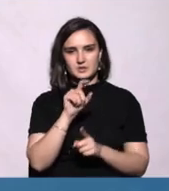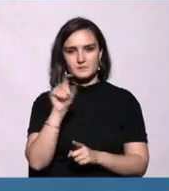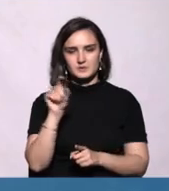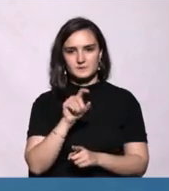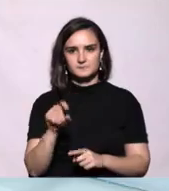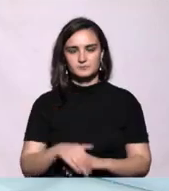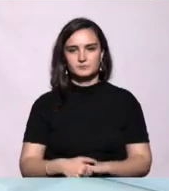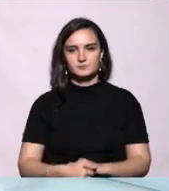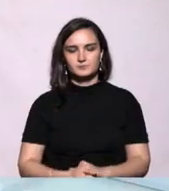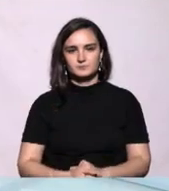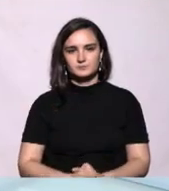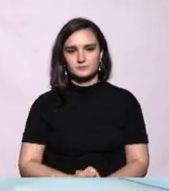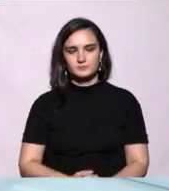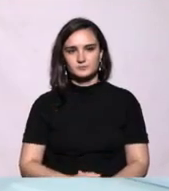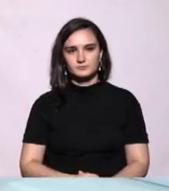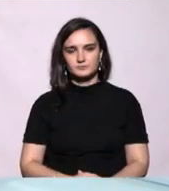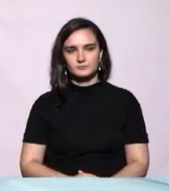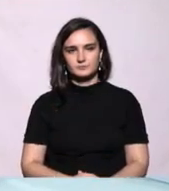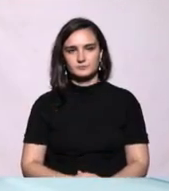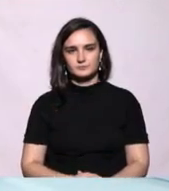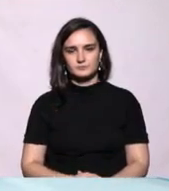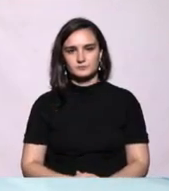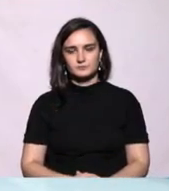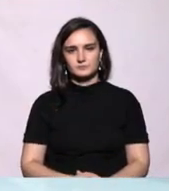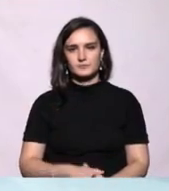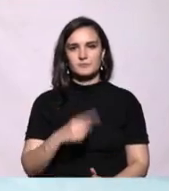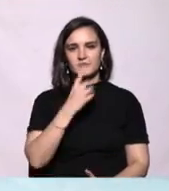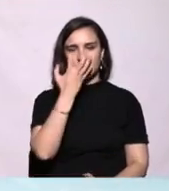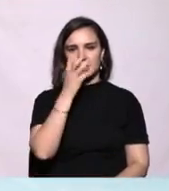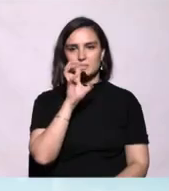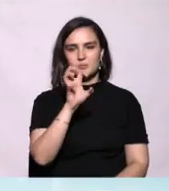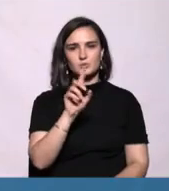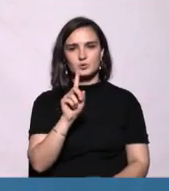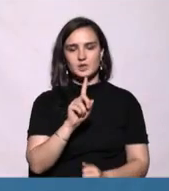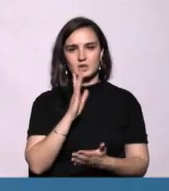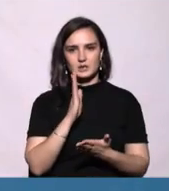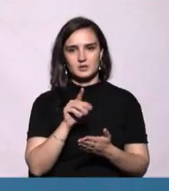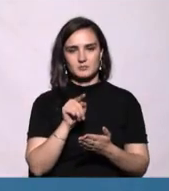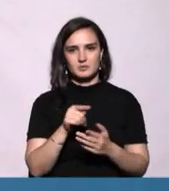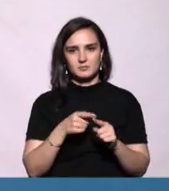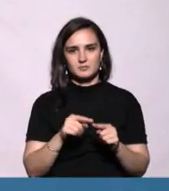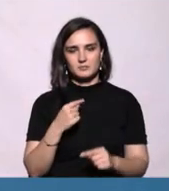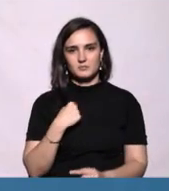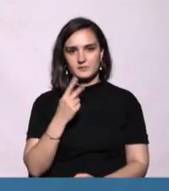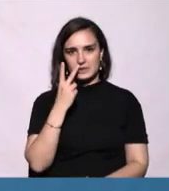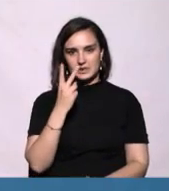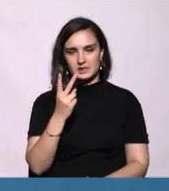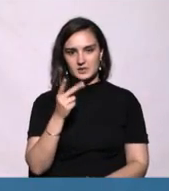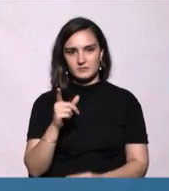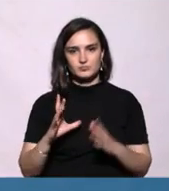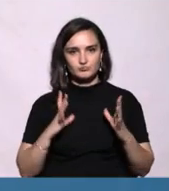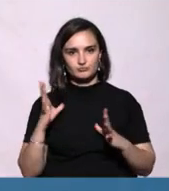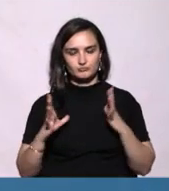So, Helen, what do you think is happening in the first photo up there? Hmm, I see a gym